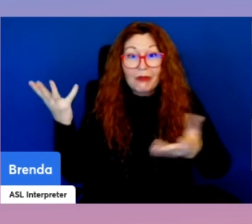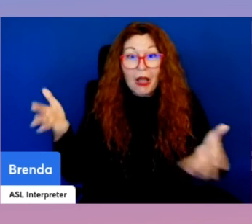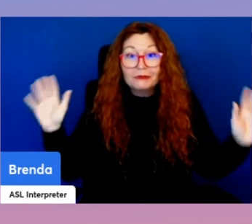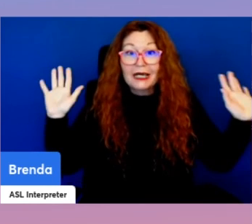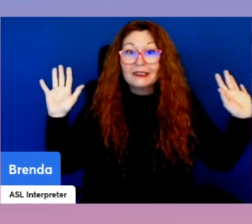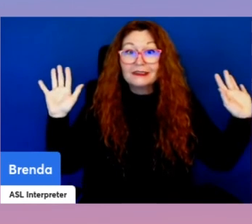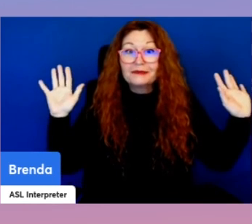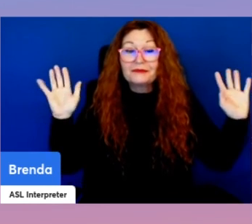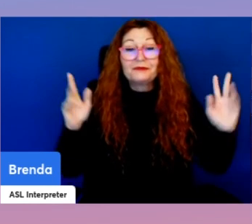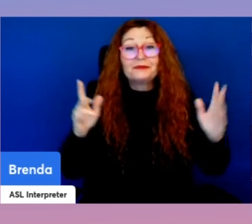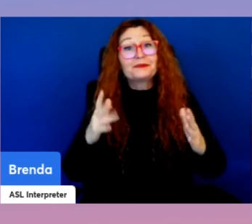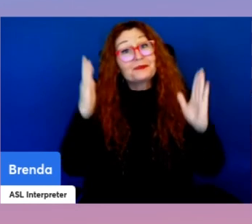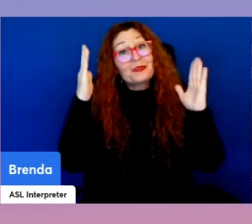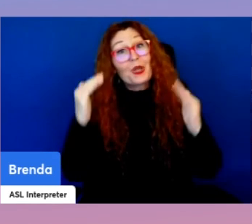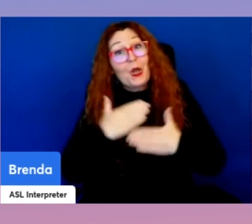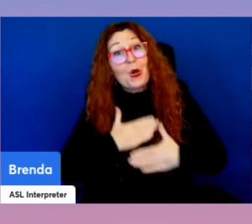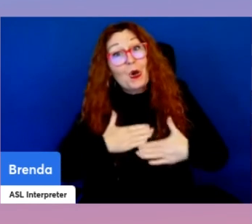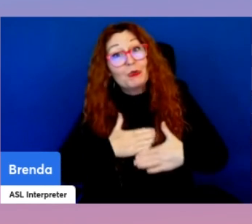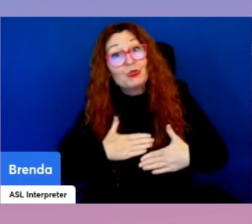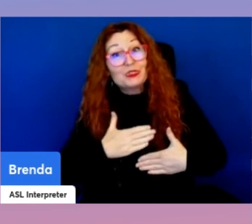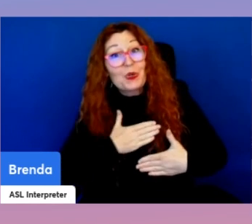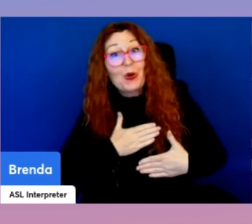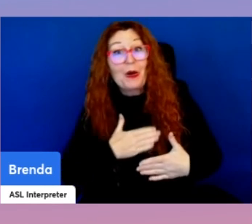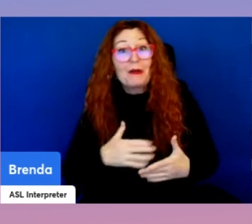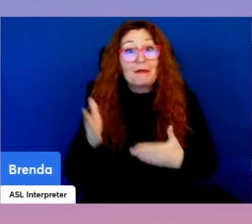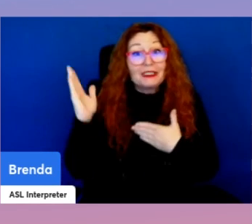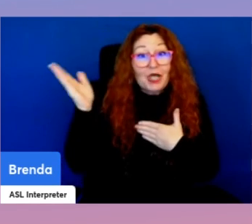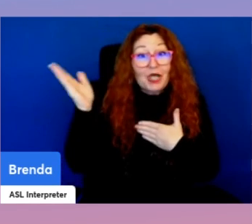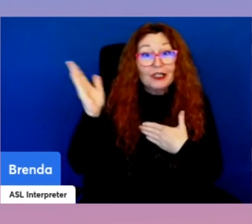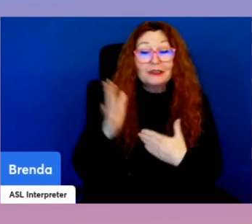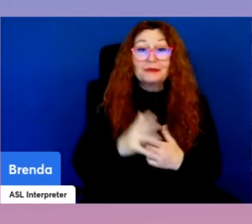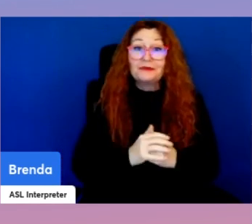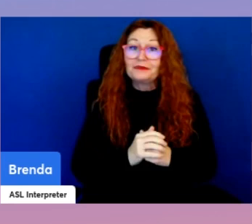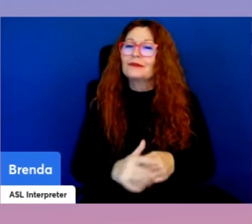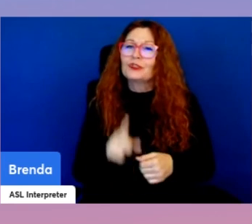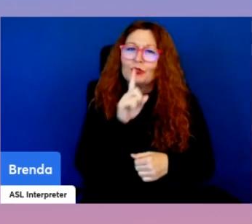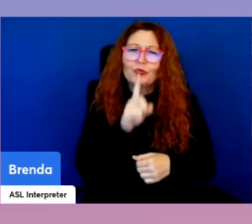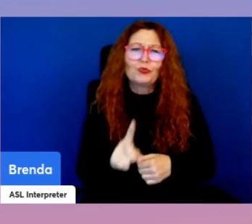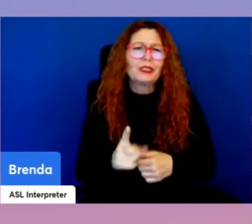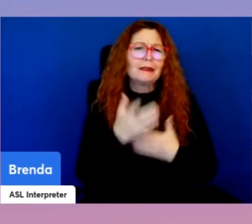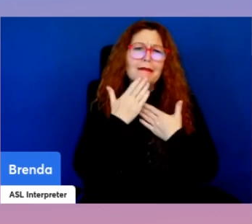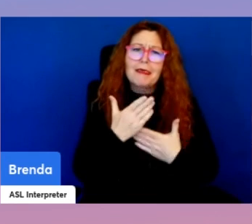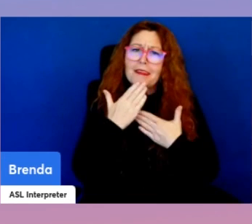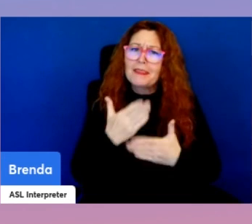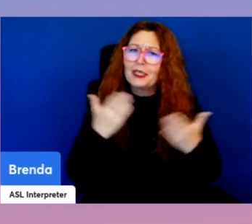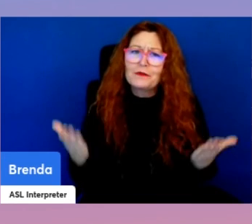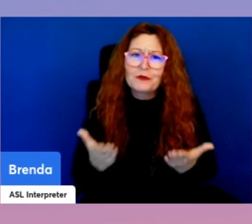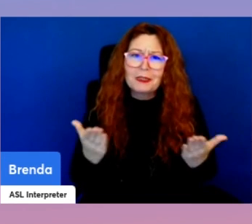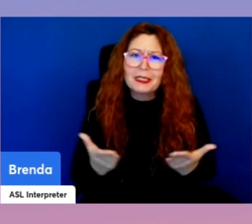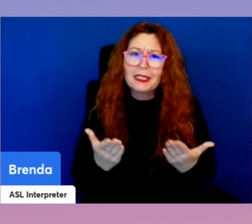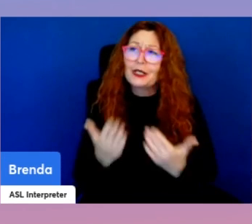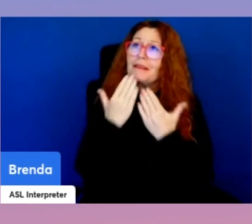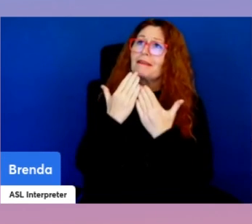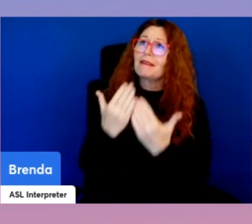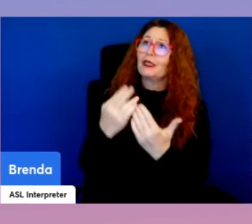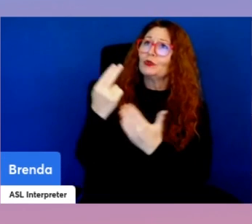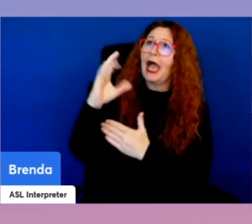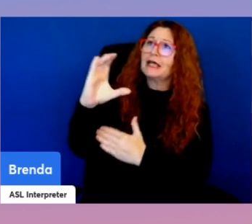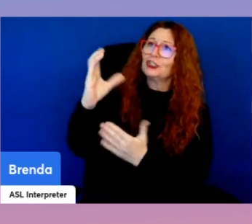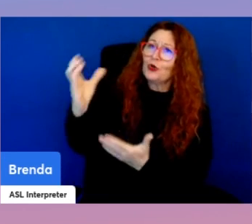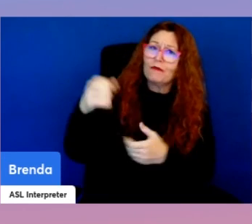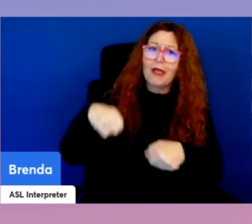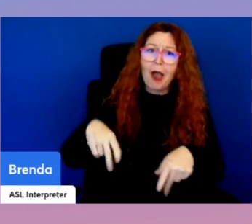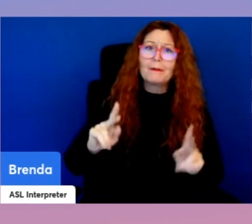I hope you enjoyed my talk, and really appreciate being here. Thank you to HashiCorp for the opportunity